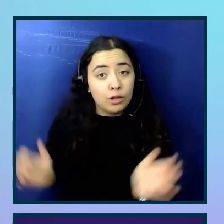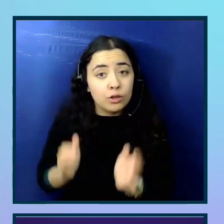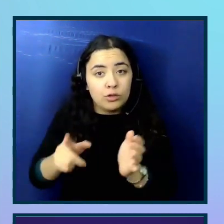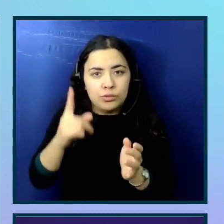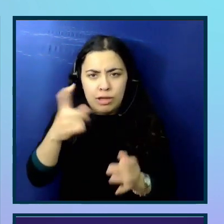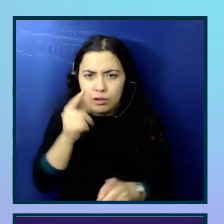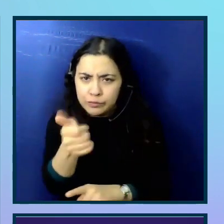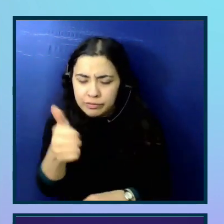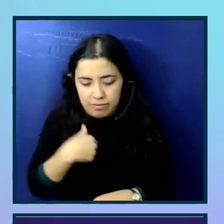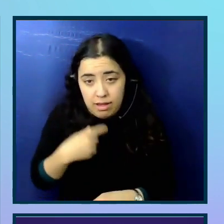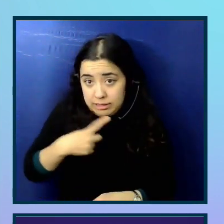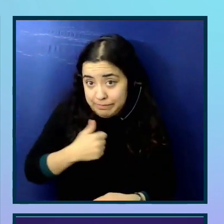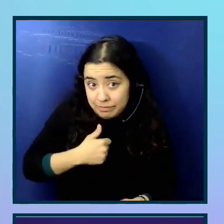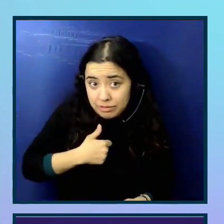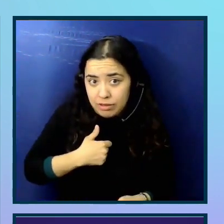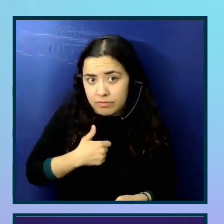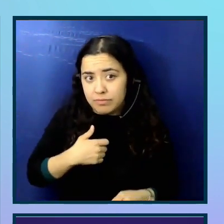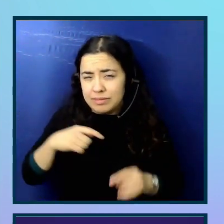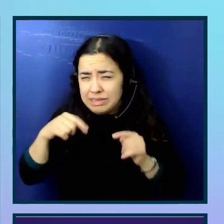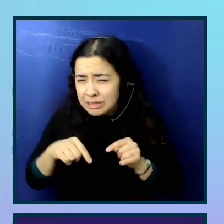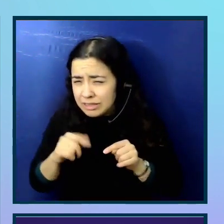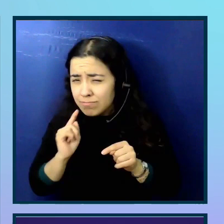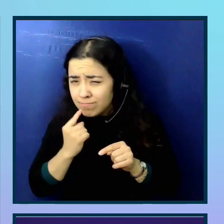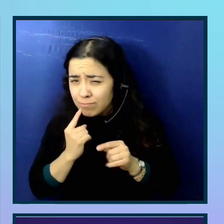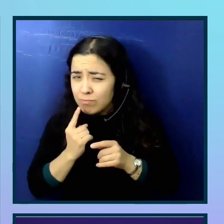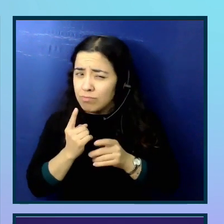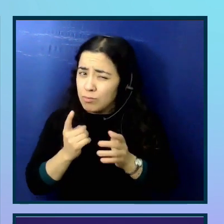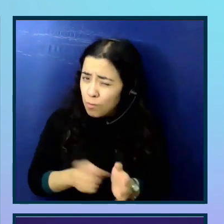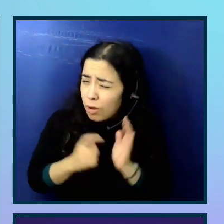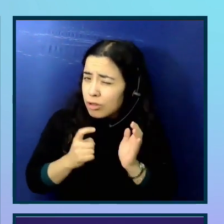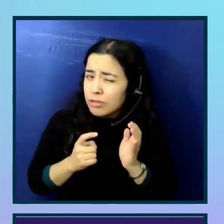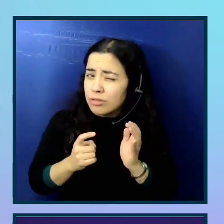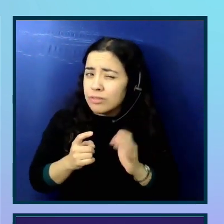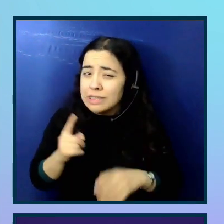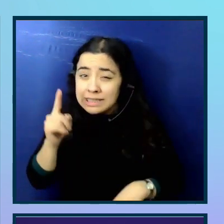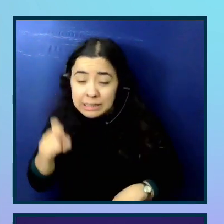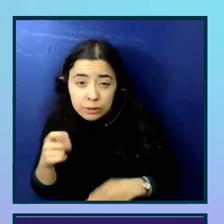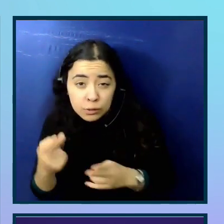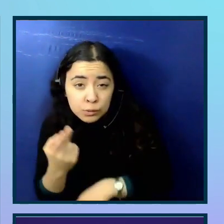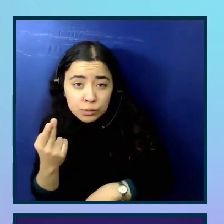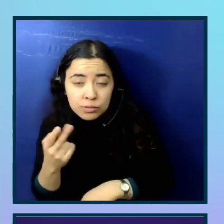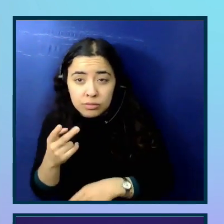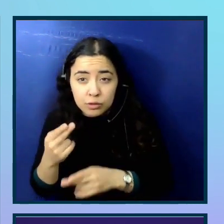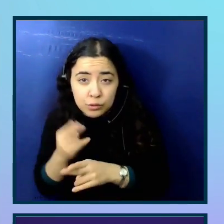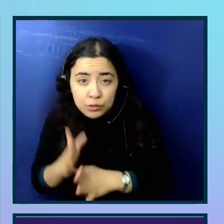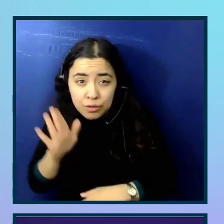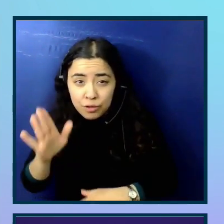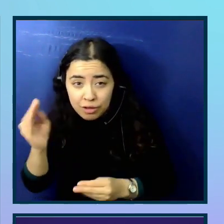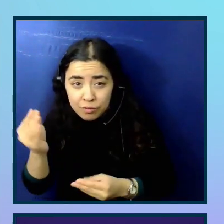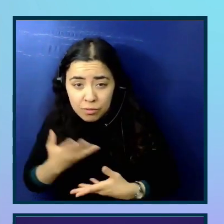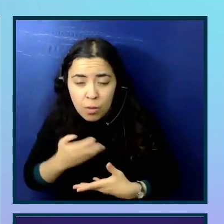is this really required? Like, do we actually need this from the user, or is it a nice to have? Does